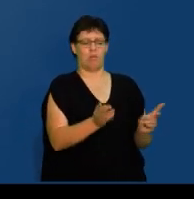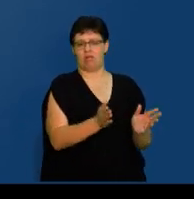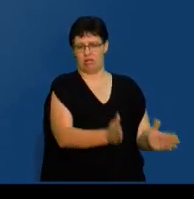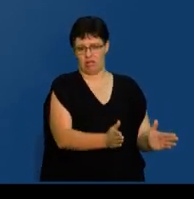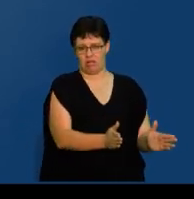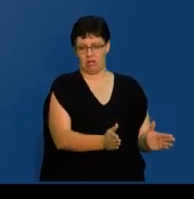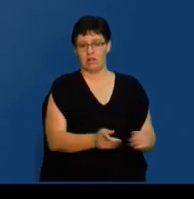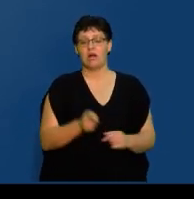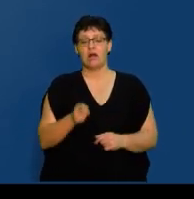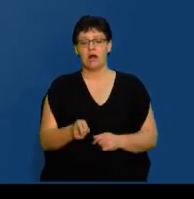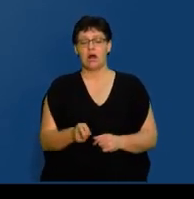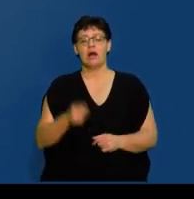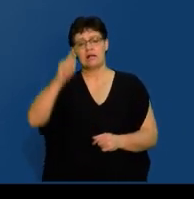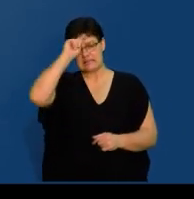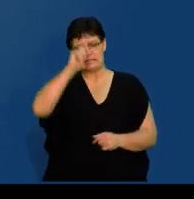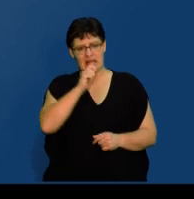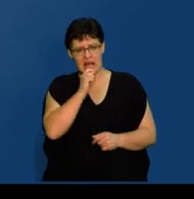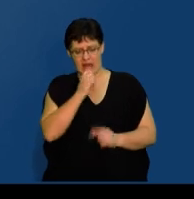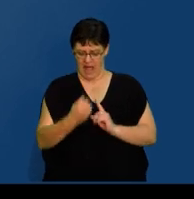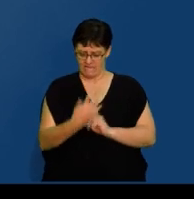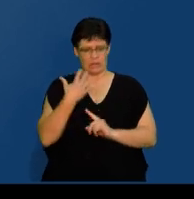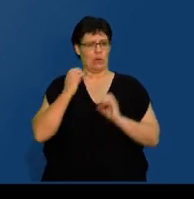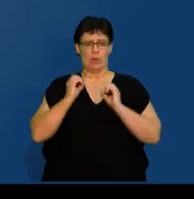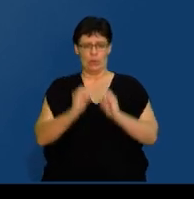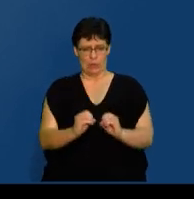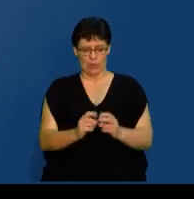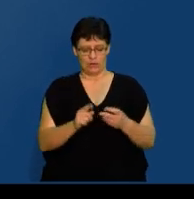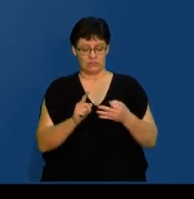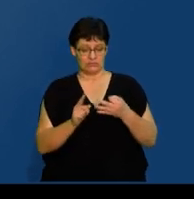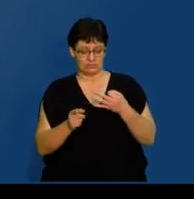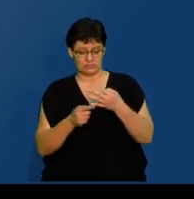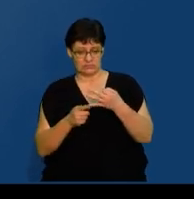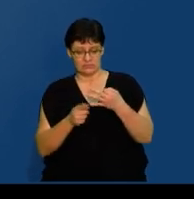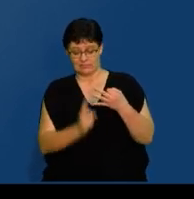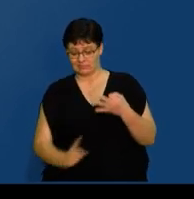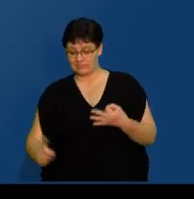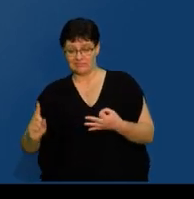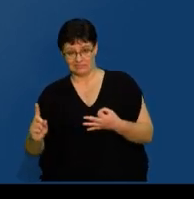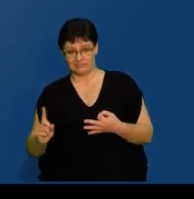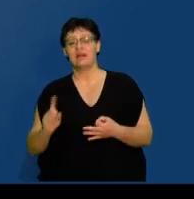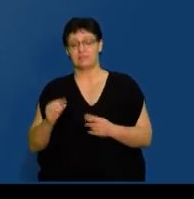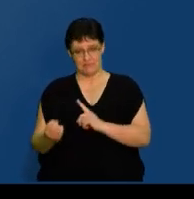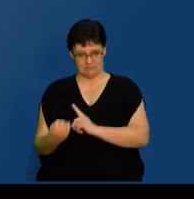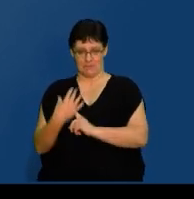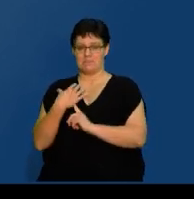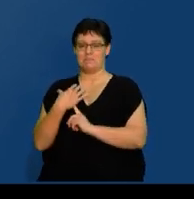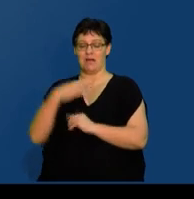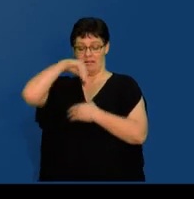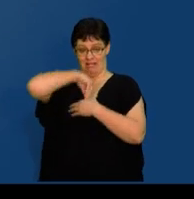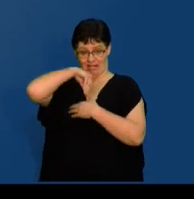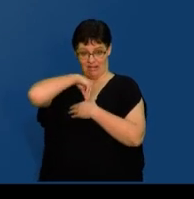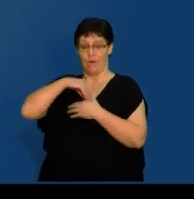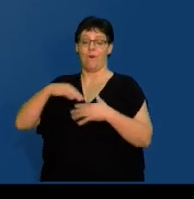one normal or unaffected male, with the possibility of also having one son that might